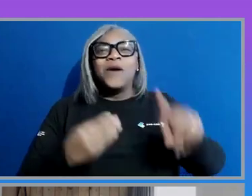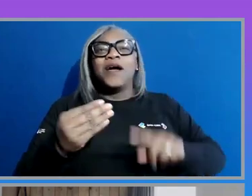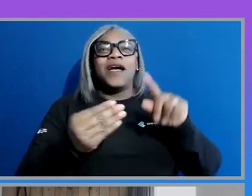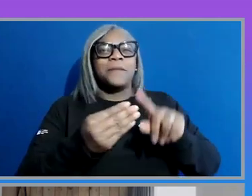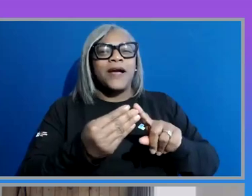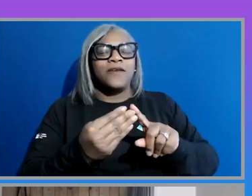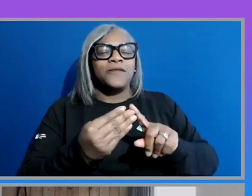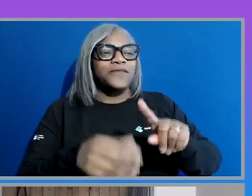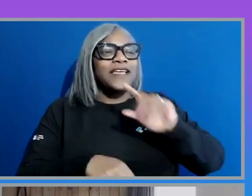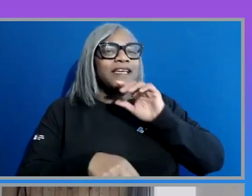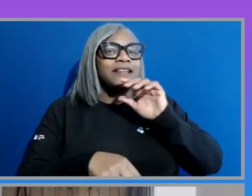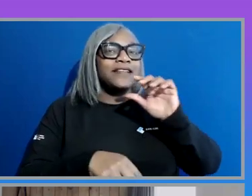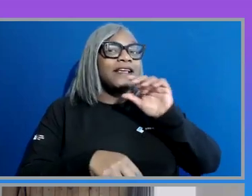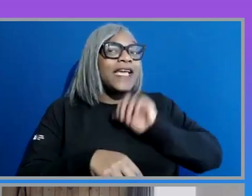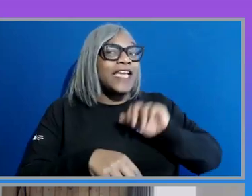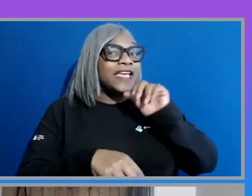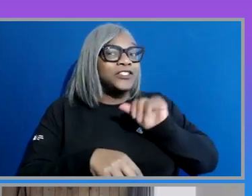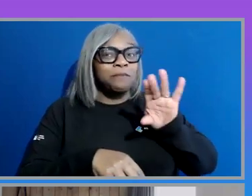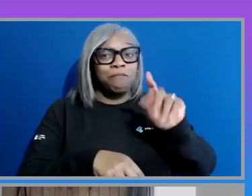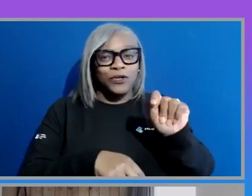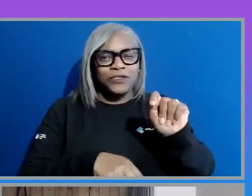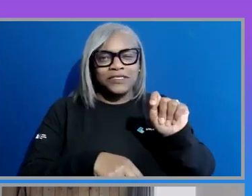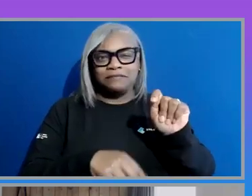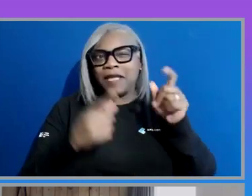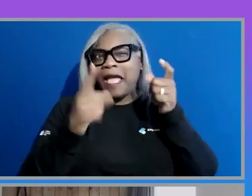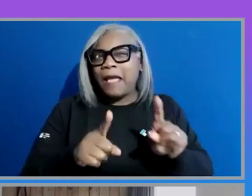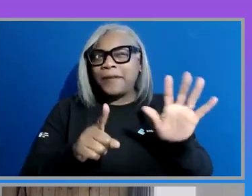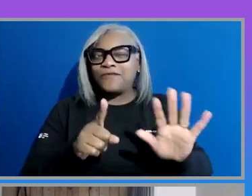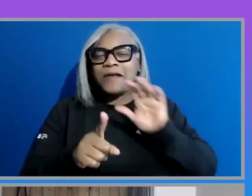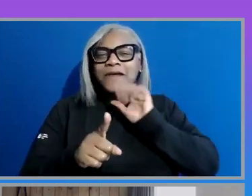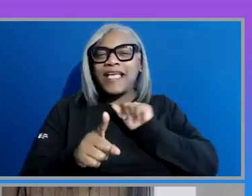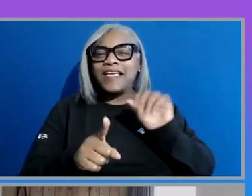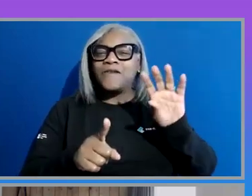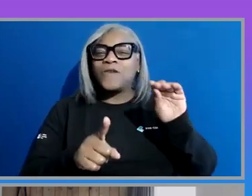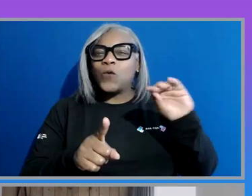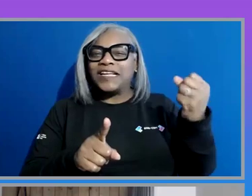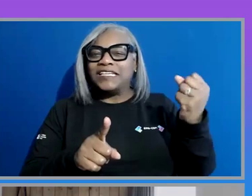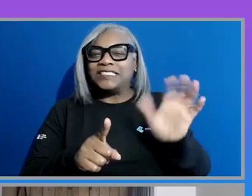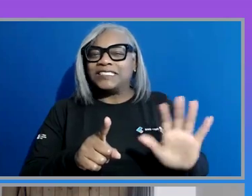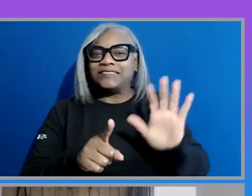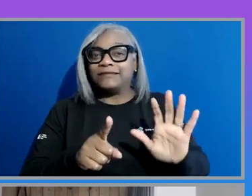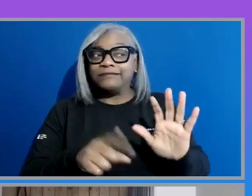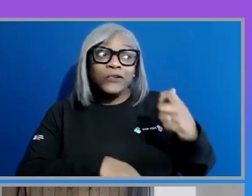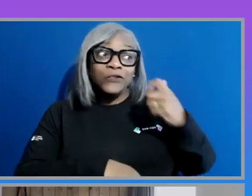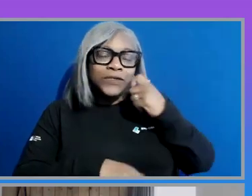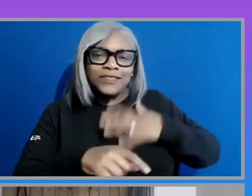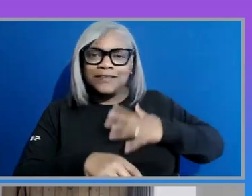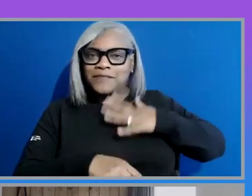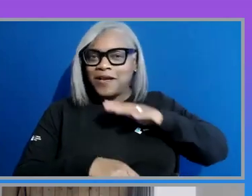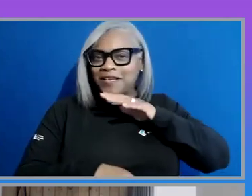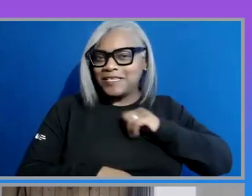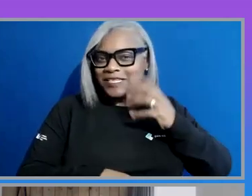and the first one happens in your mid 40s, apparently, which mid 40s I've recently experienced, so I'm just going to share my